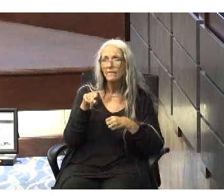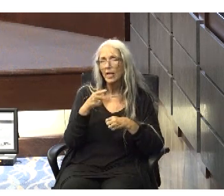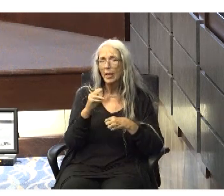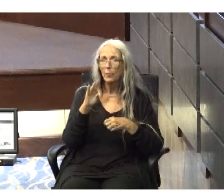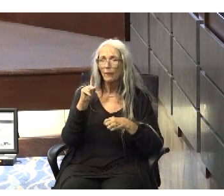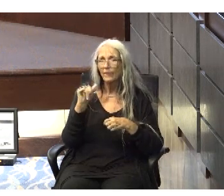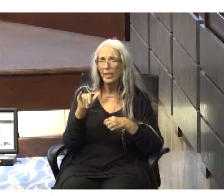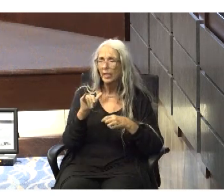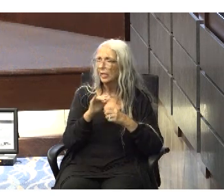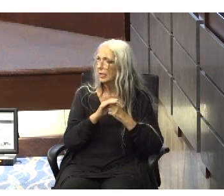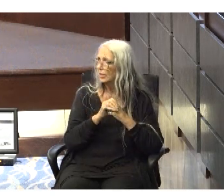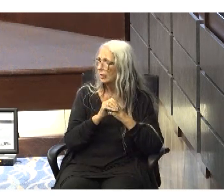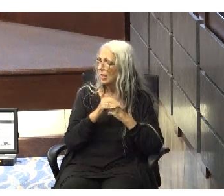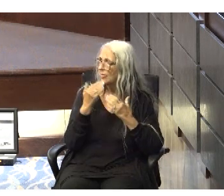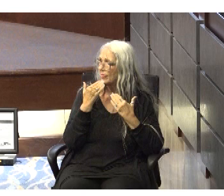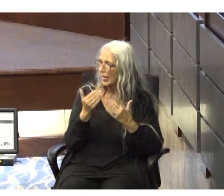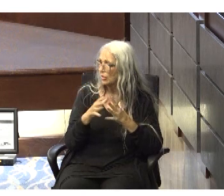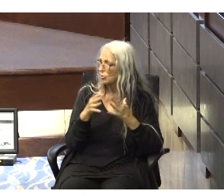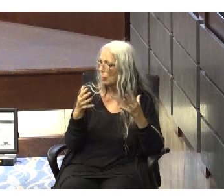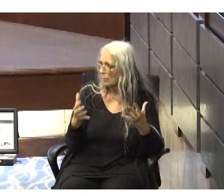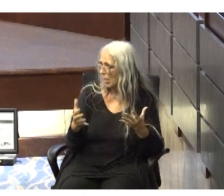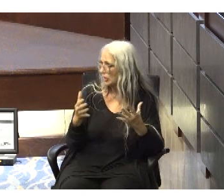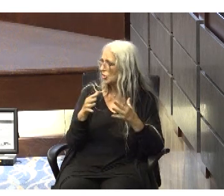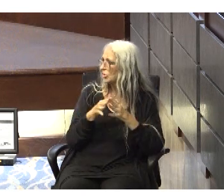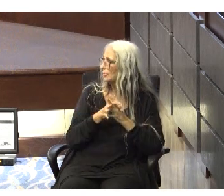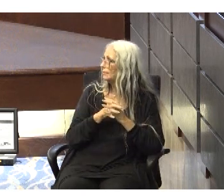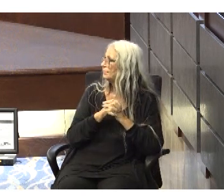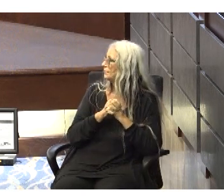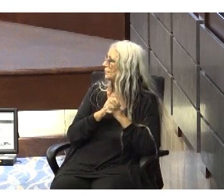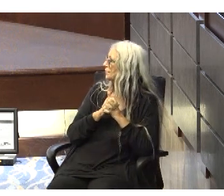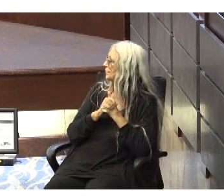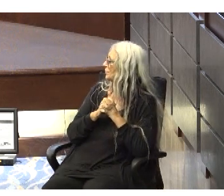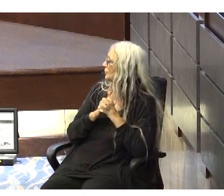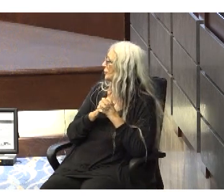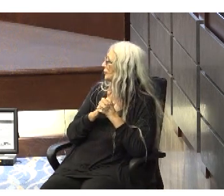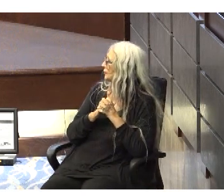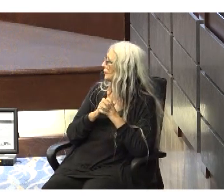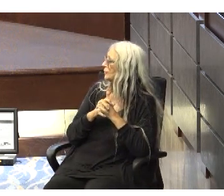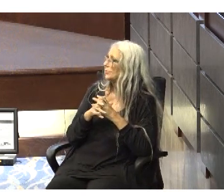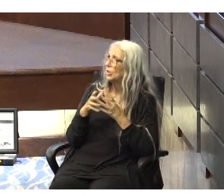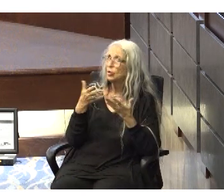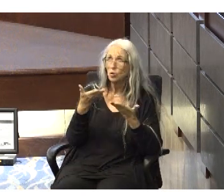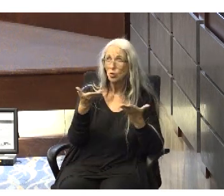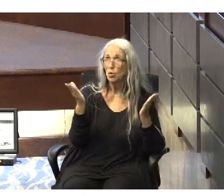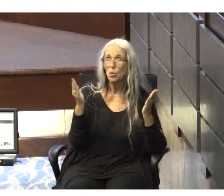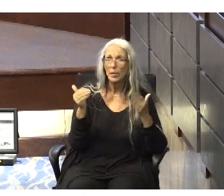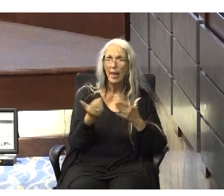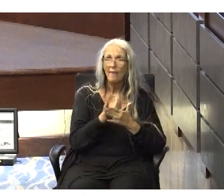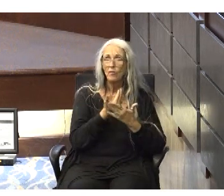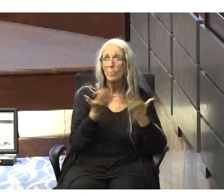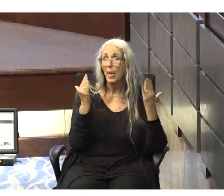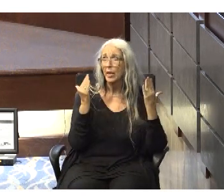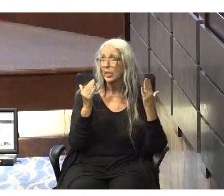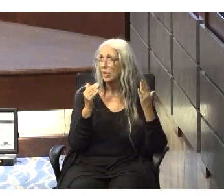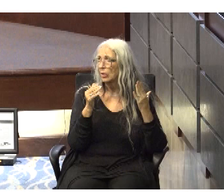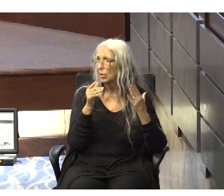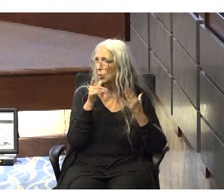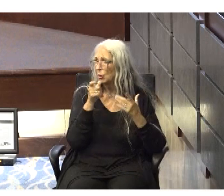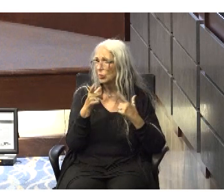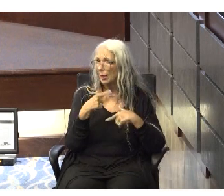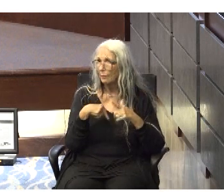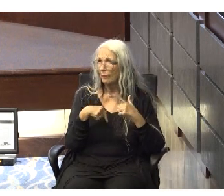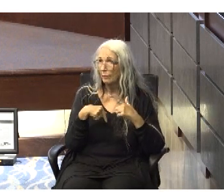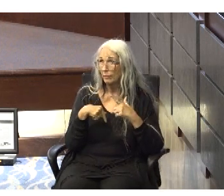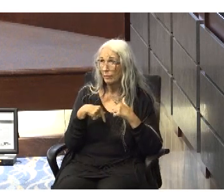component. So thank you very much to you and to everyone who has rallied to come here